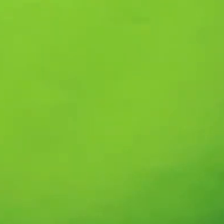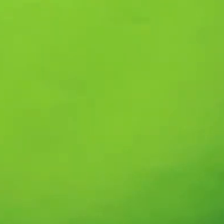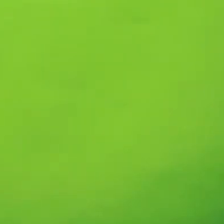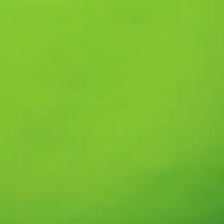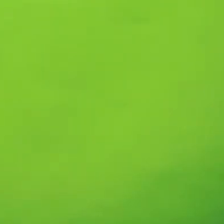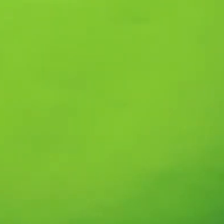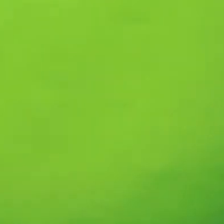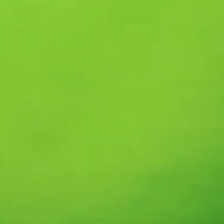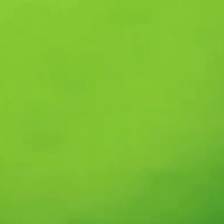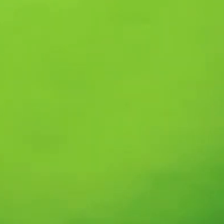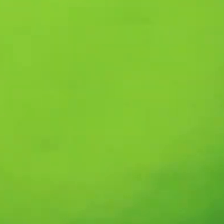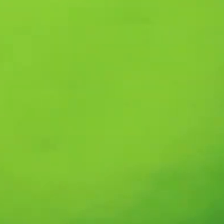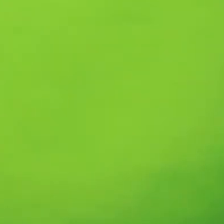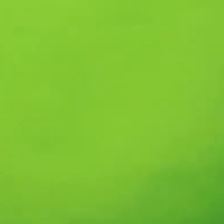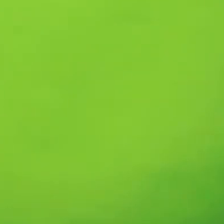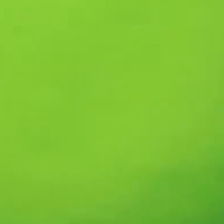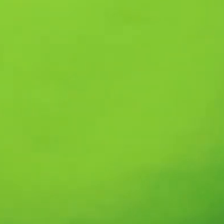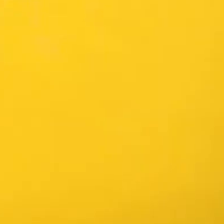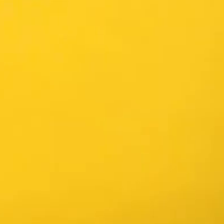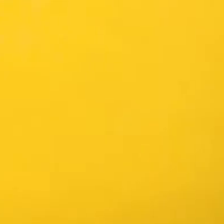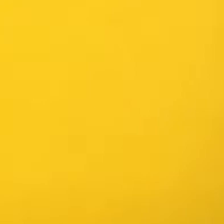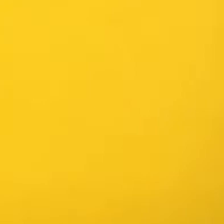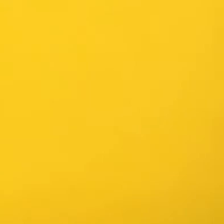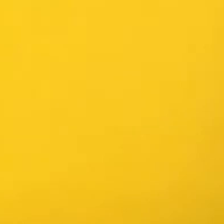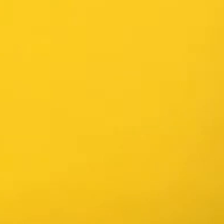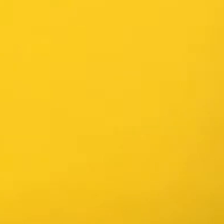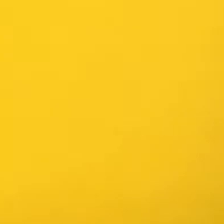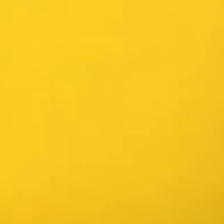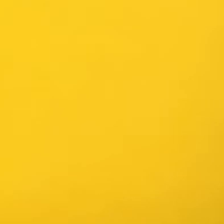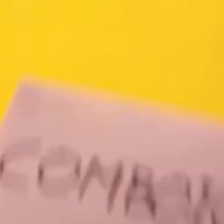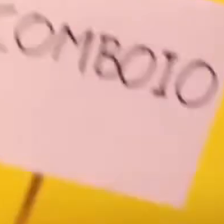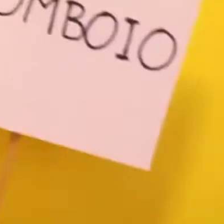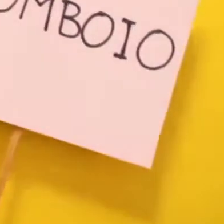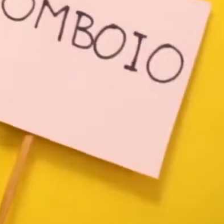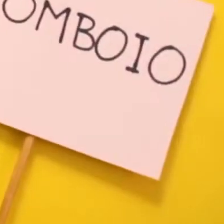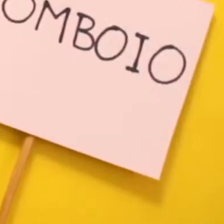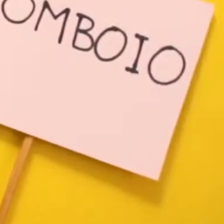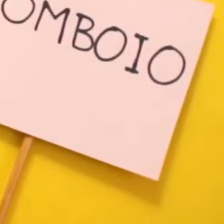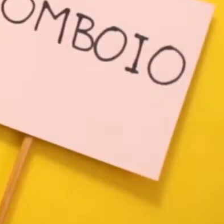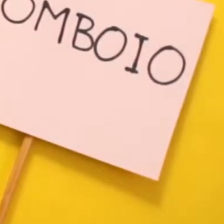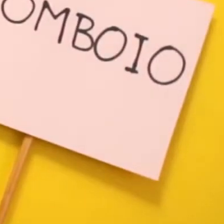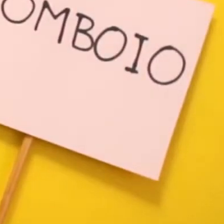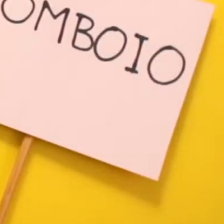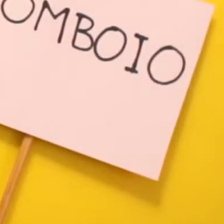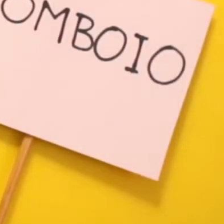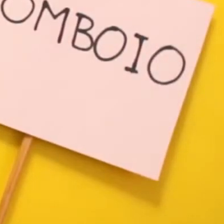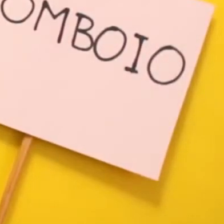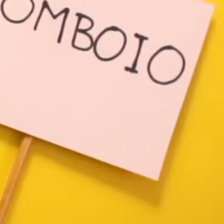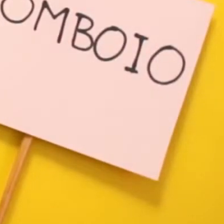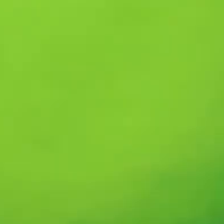words are completely different in both languages. Train is trem in Brazilian and comboio in European